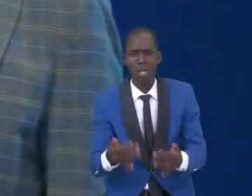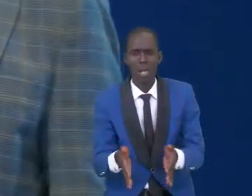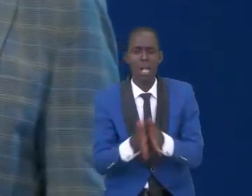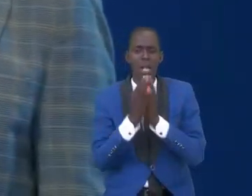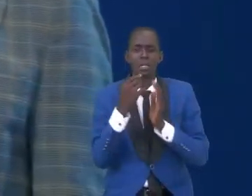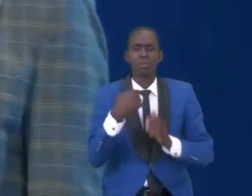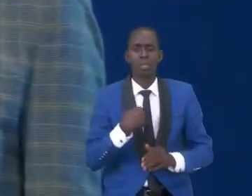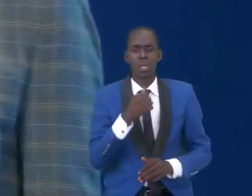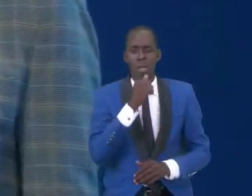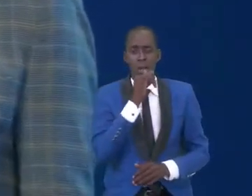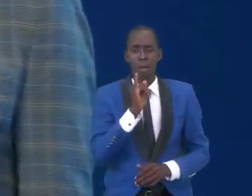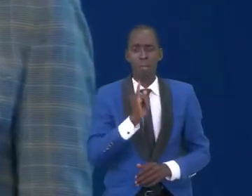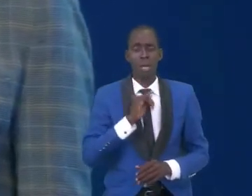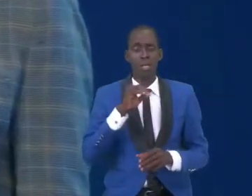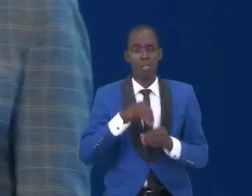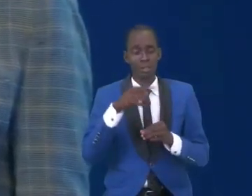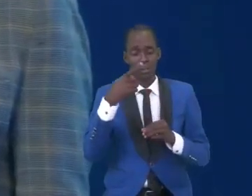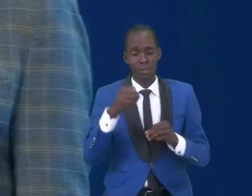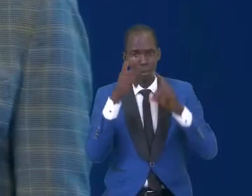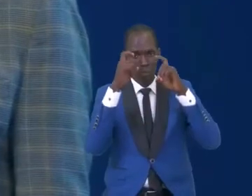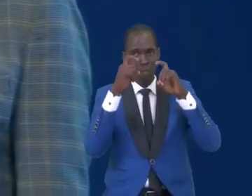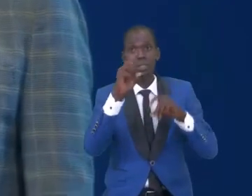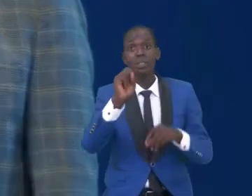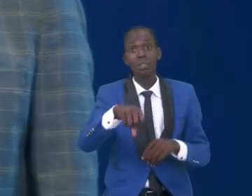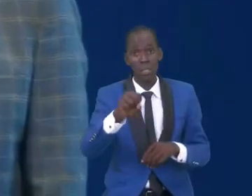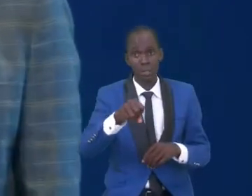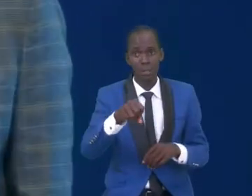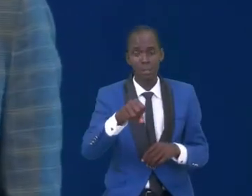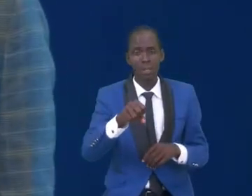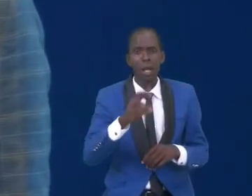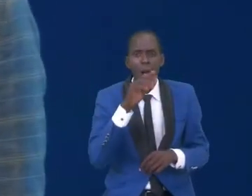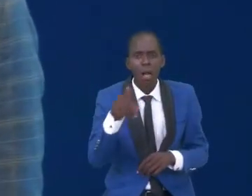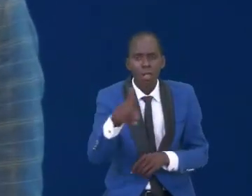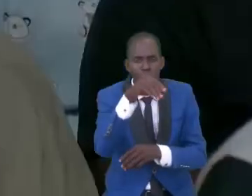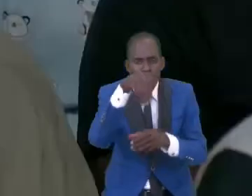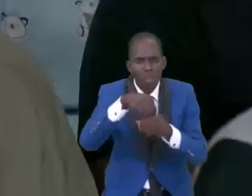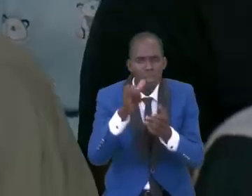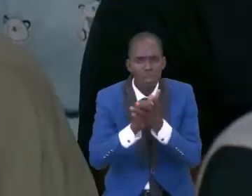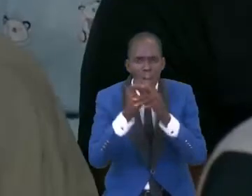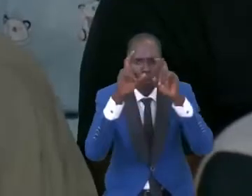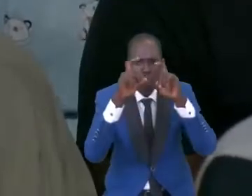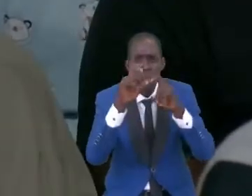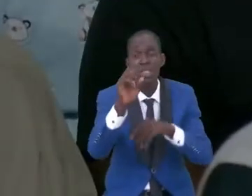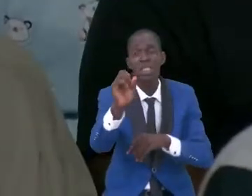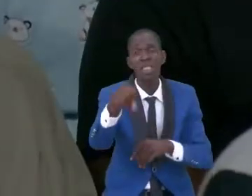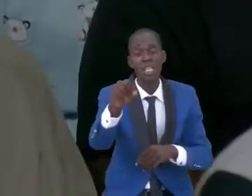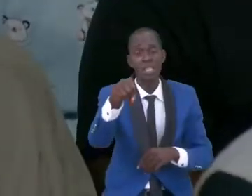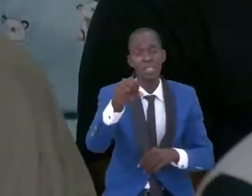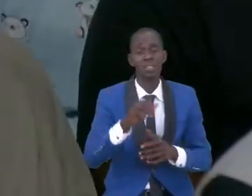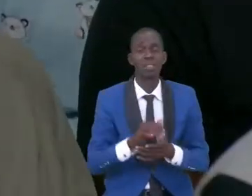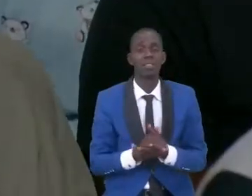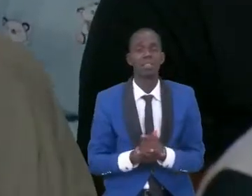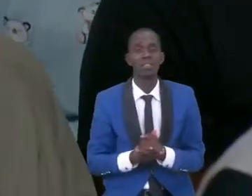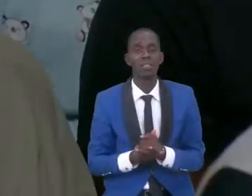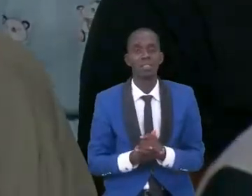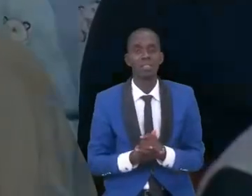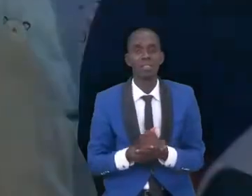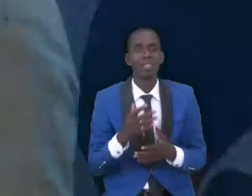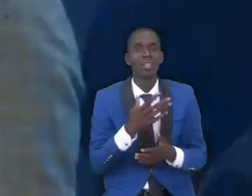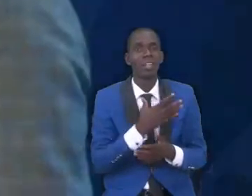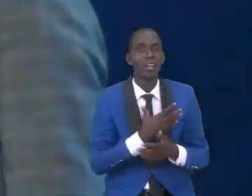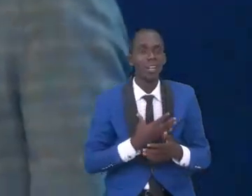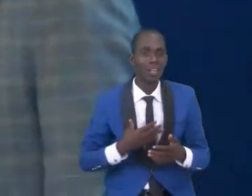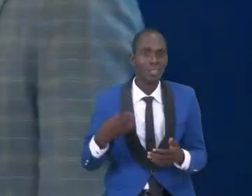the photograph? Yes. Are you in the photograph? I'll show you where